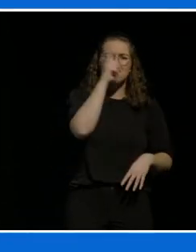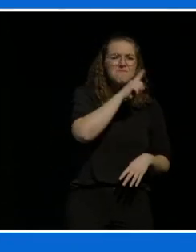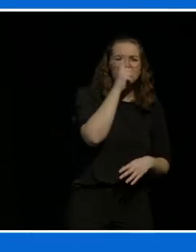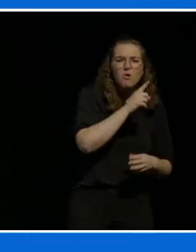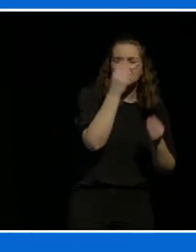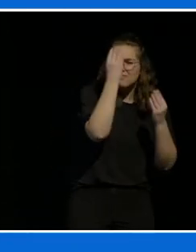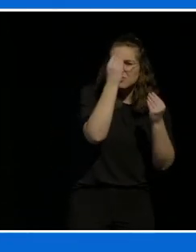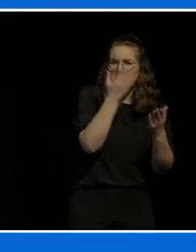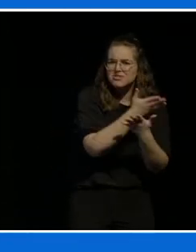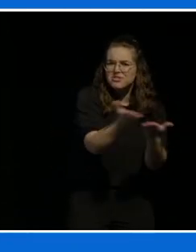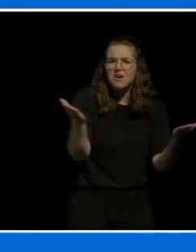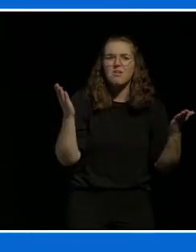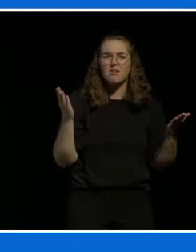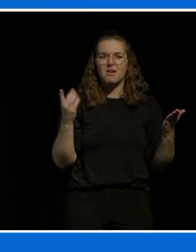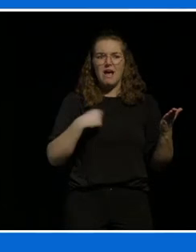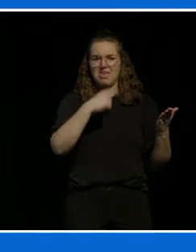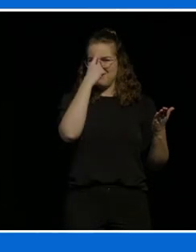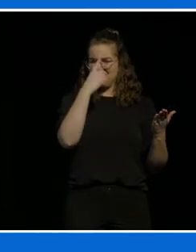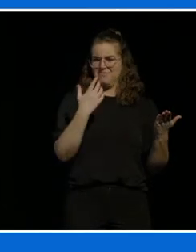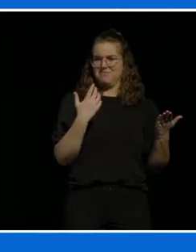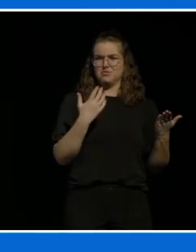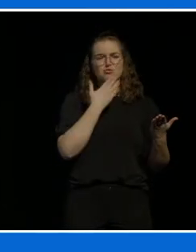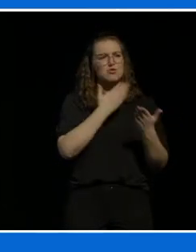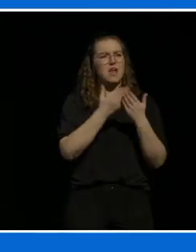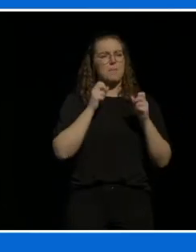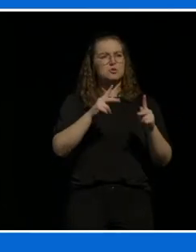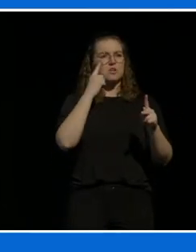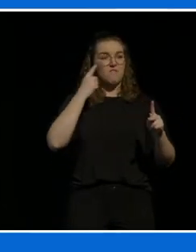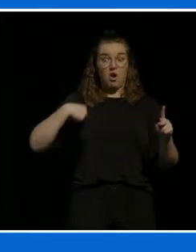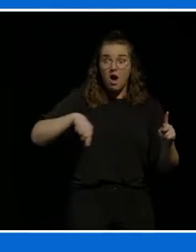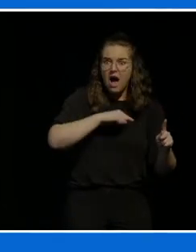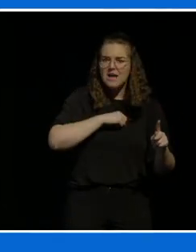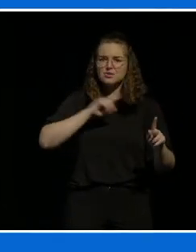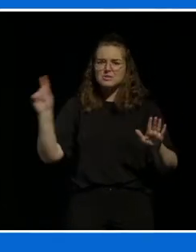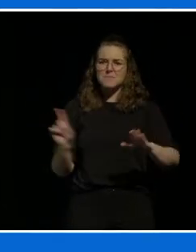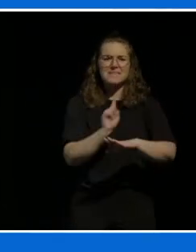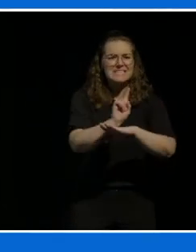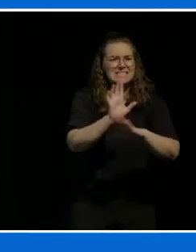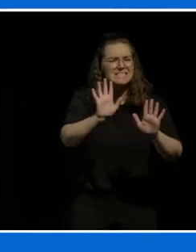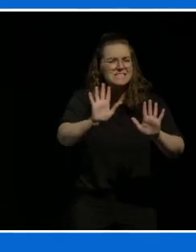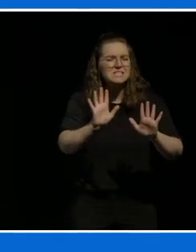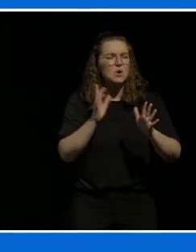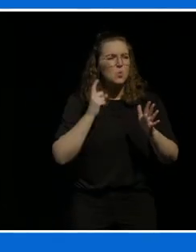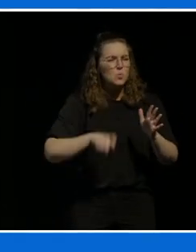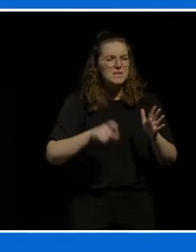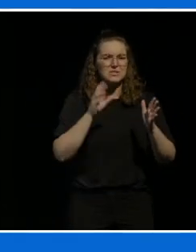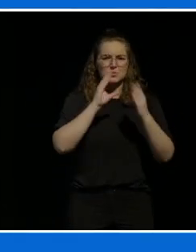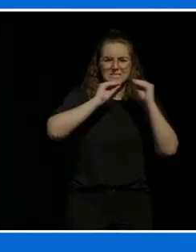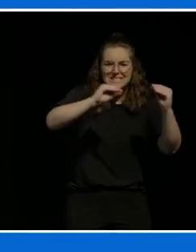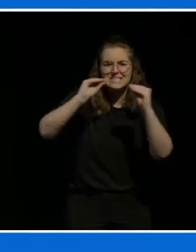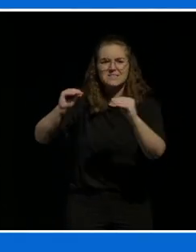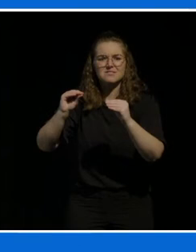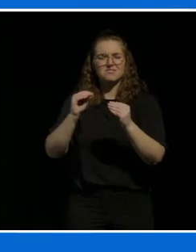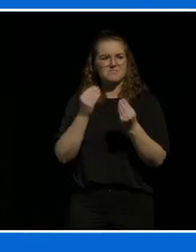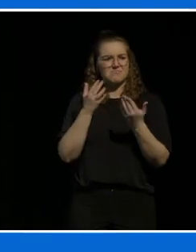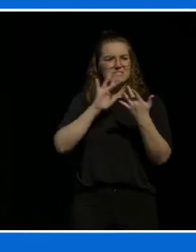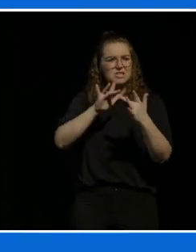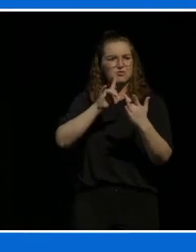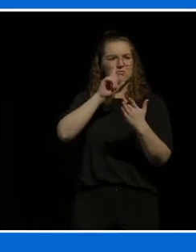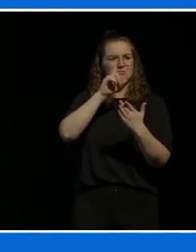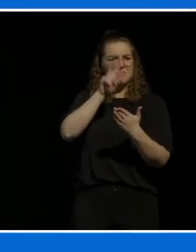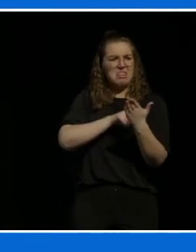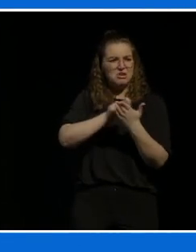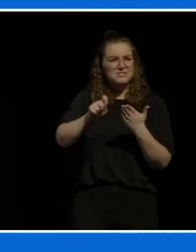there. And I think that's an opportunity for us to step in and say, how do we teach digital literacy to our peers so that we're not going down a negative